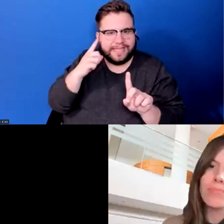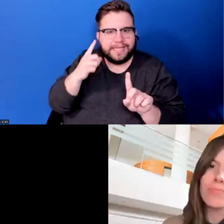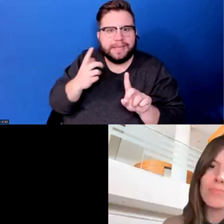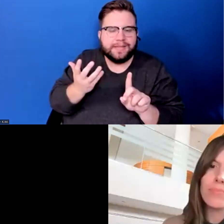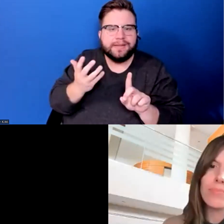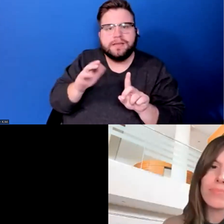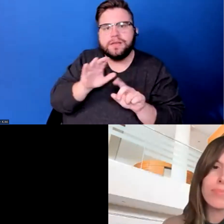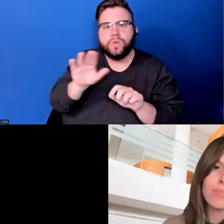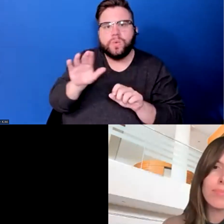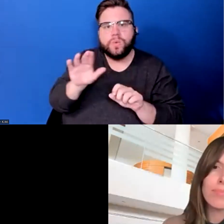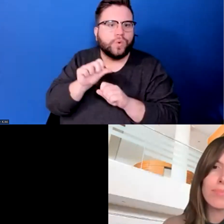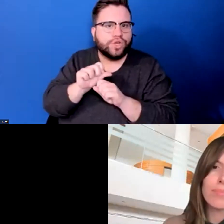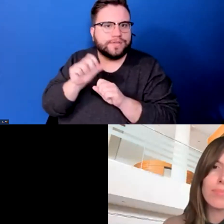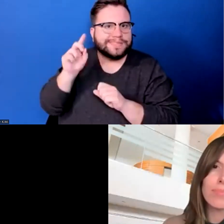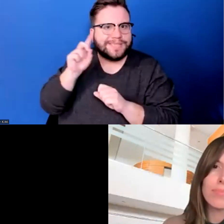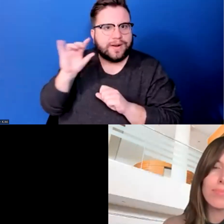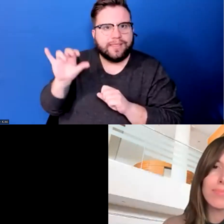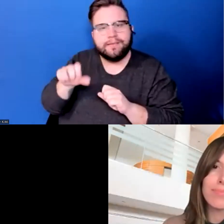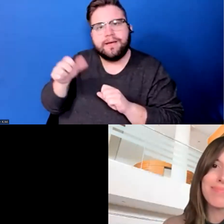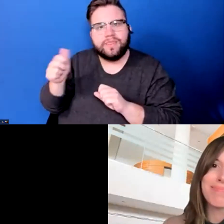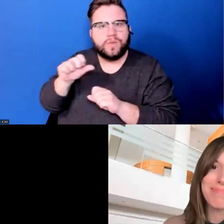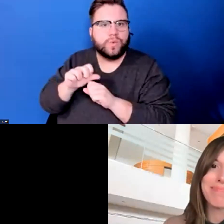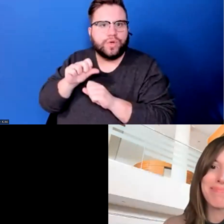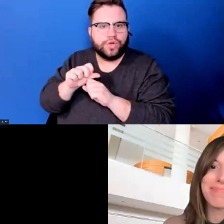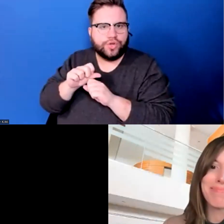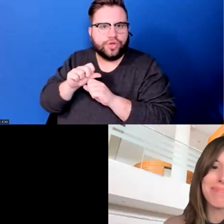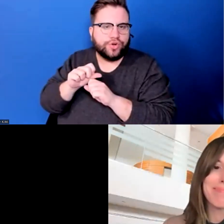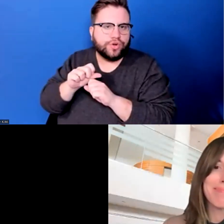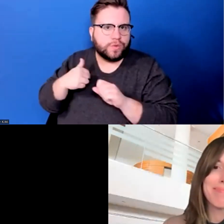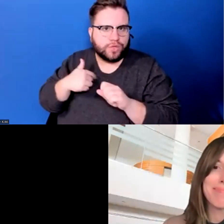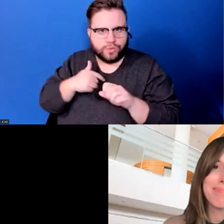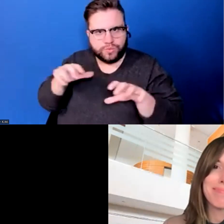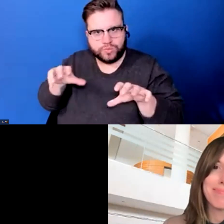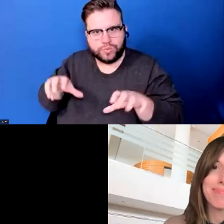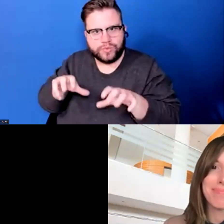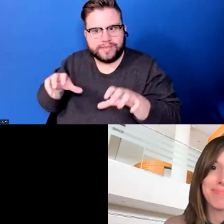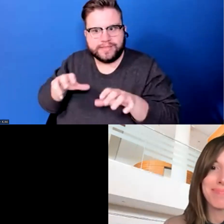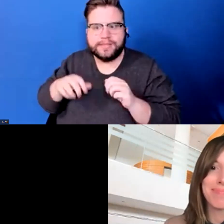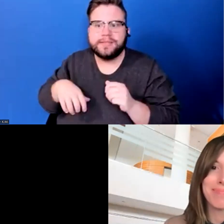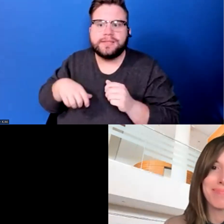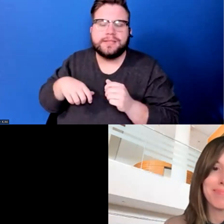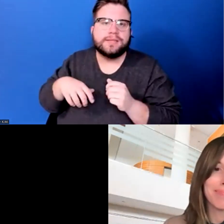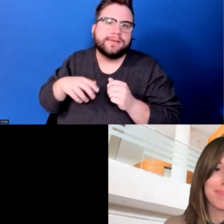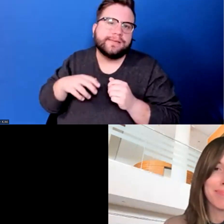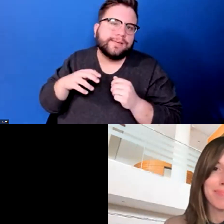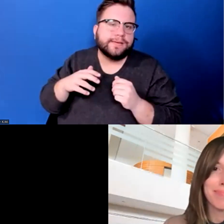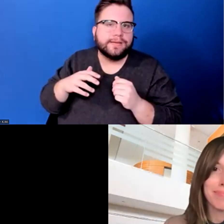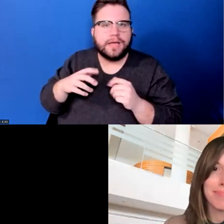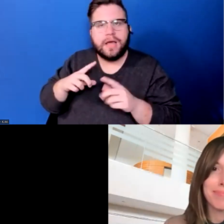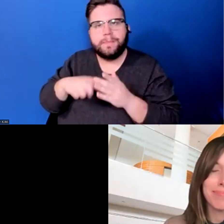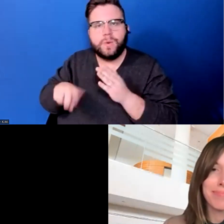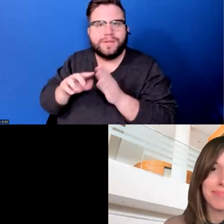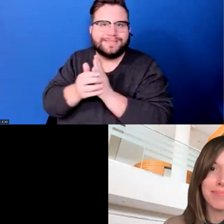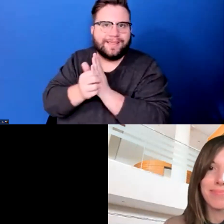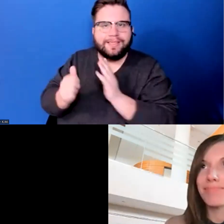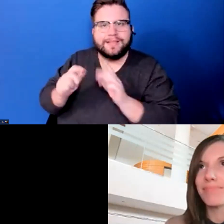Your work sounded like some of the work around automaticity differences between expert and novice, such as soccer players and tennis players,